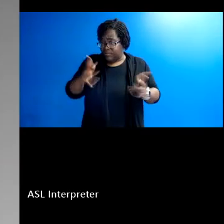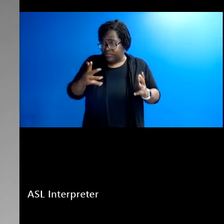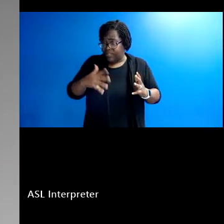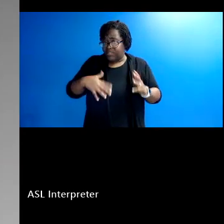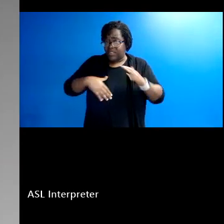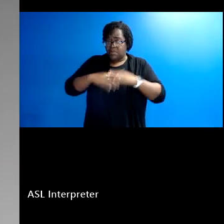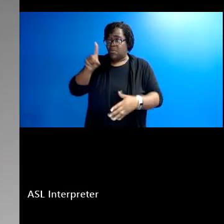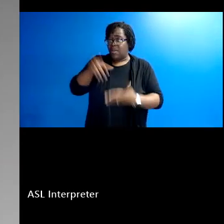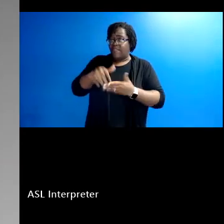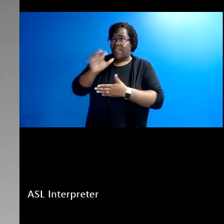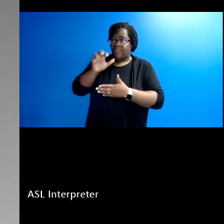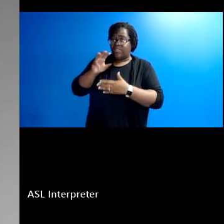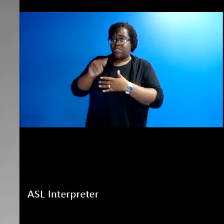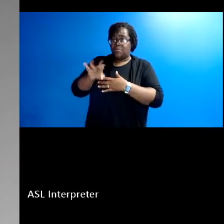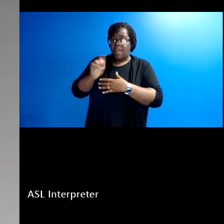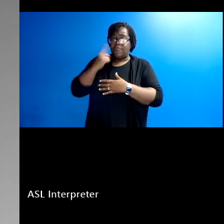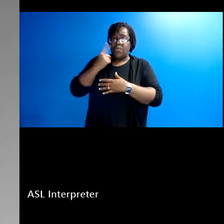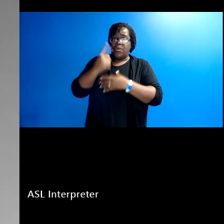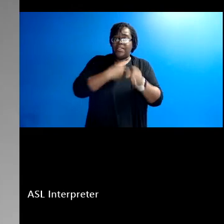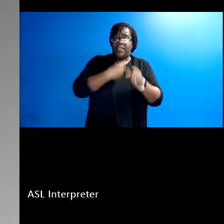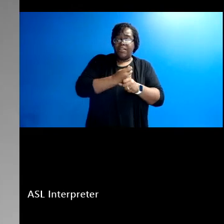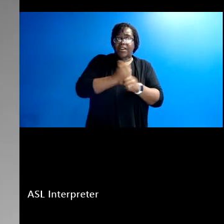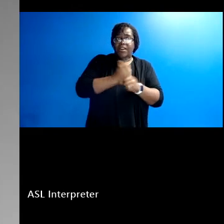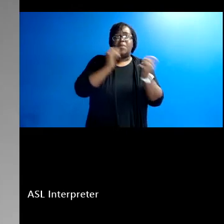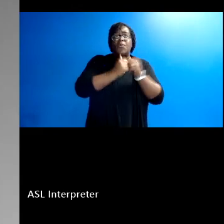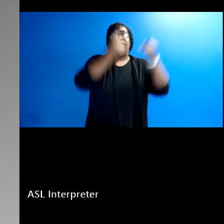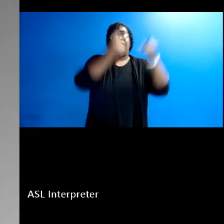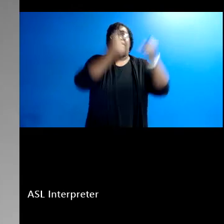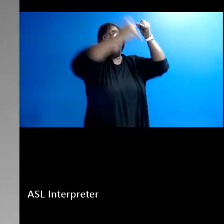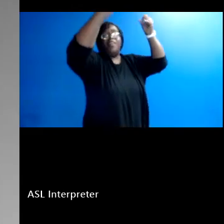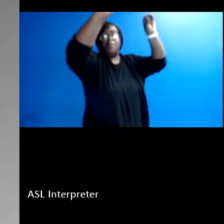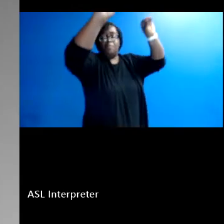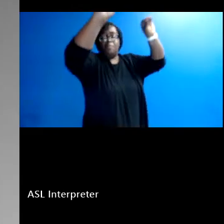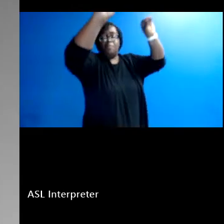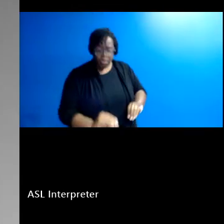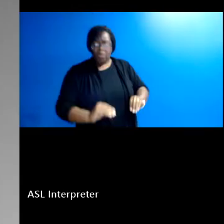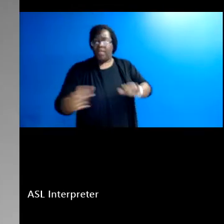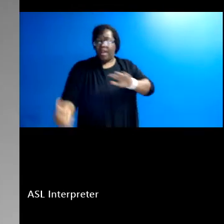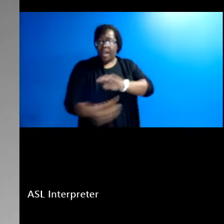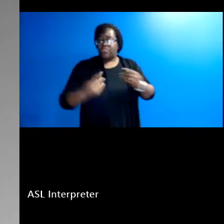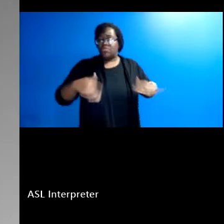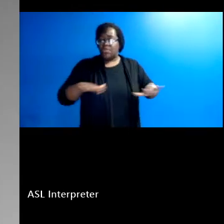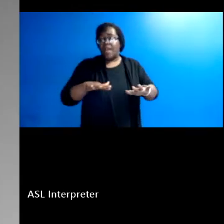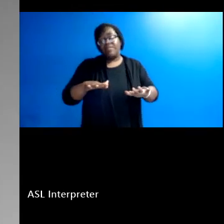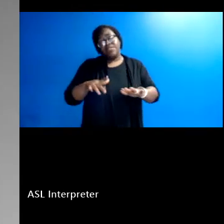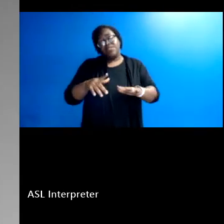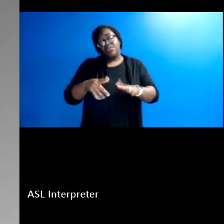year versus undergrounding, which takes a lot longer because there's civil digging work in there. That could sometimes